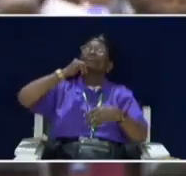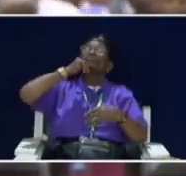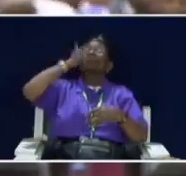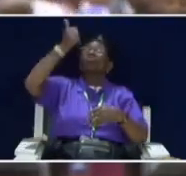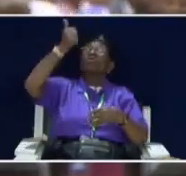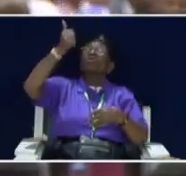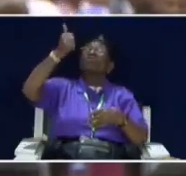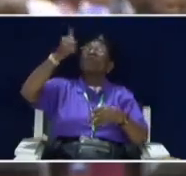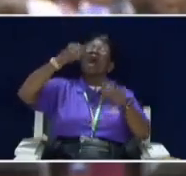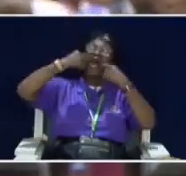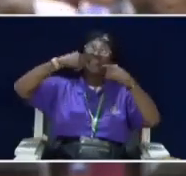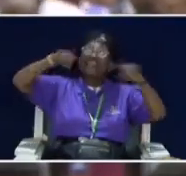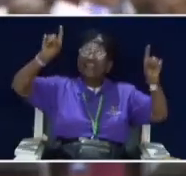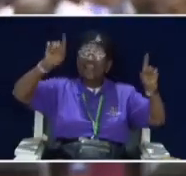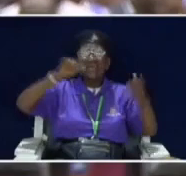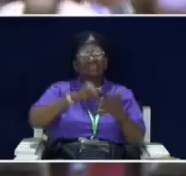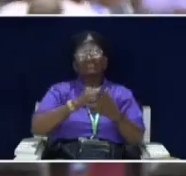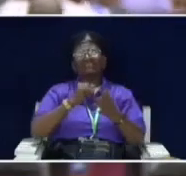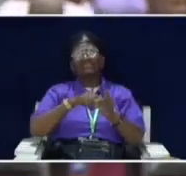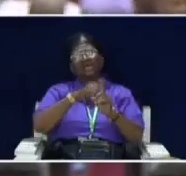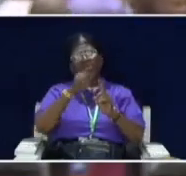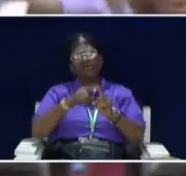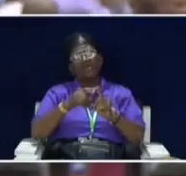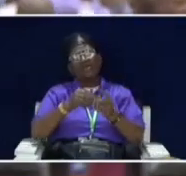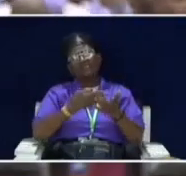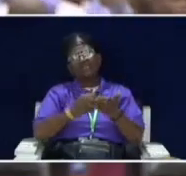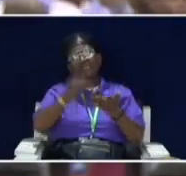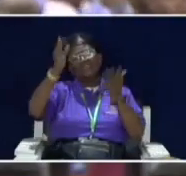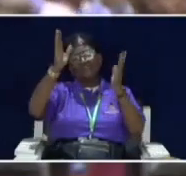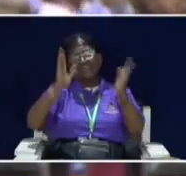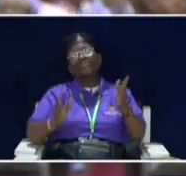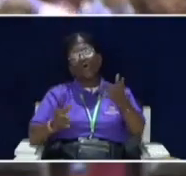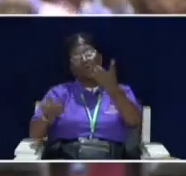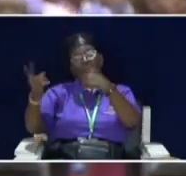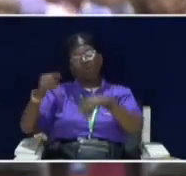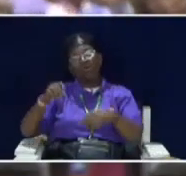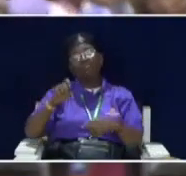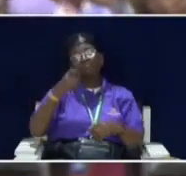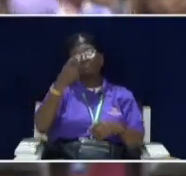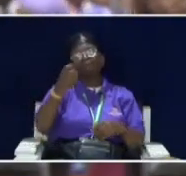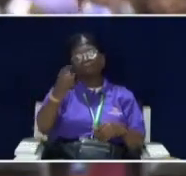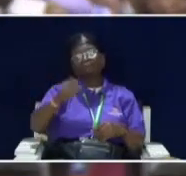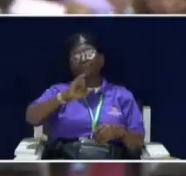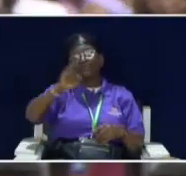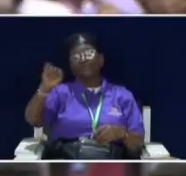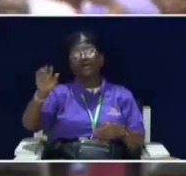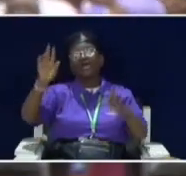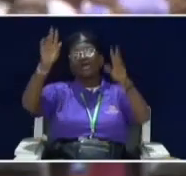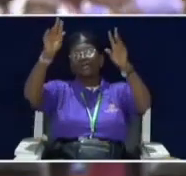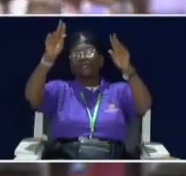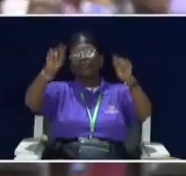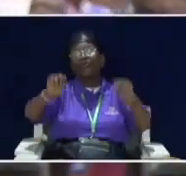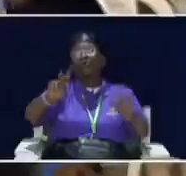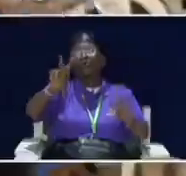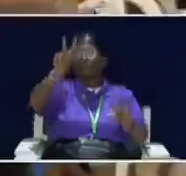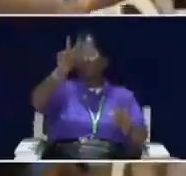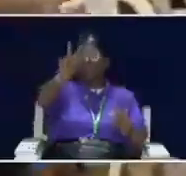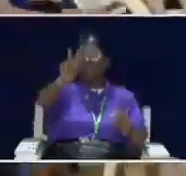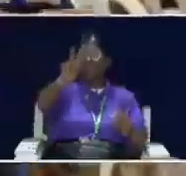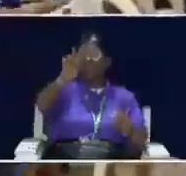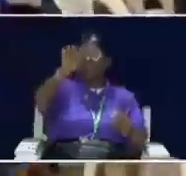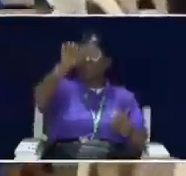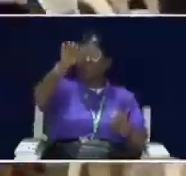clear. When failure comes knocking, you will say, no vacancy today. Do